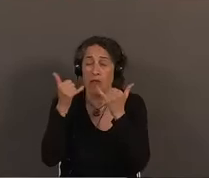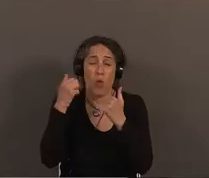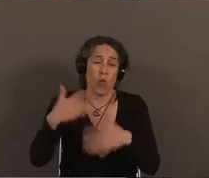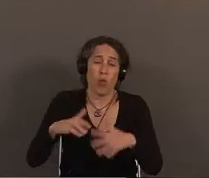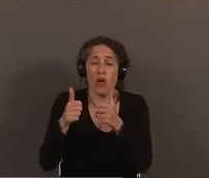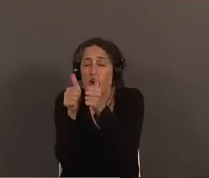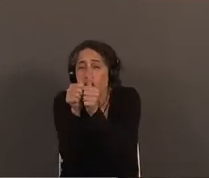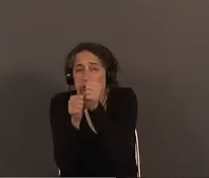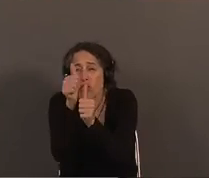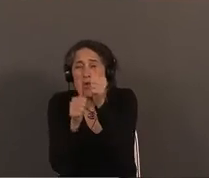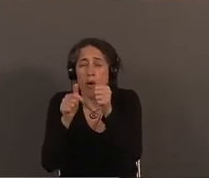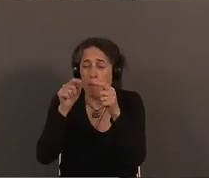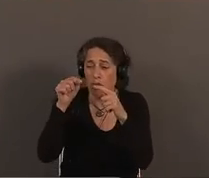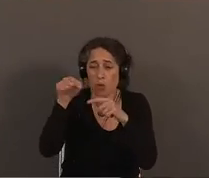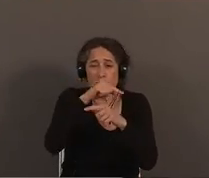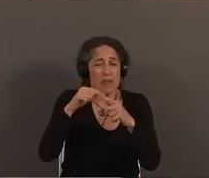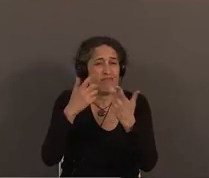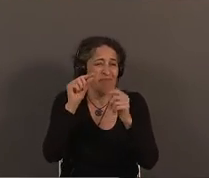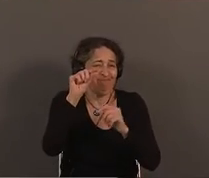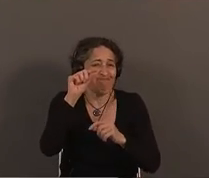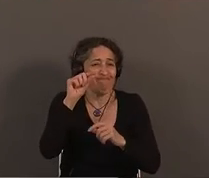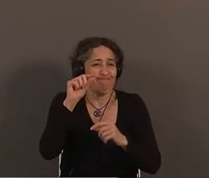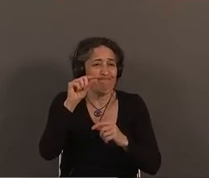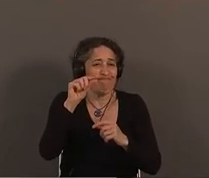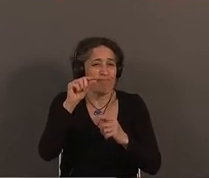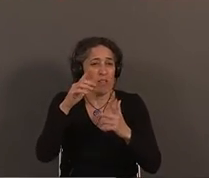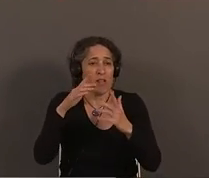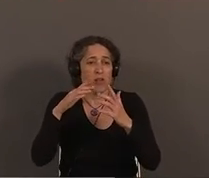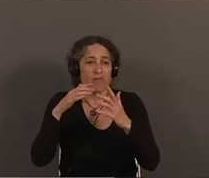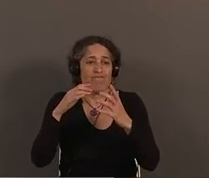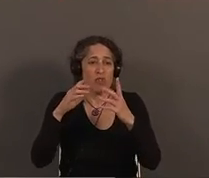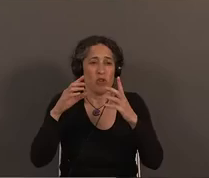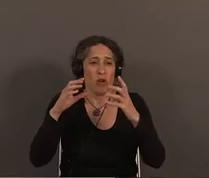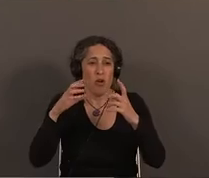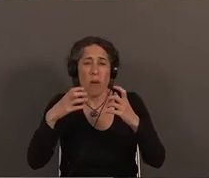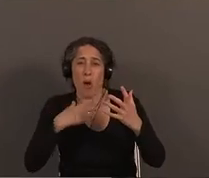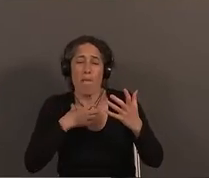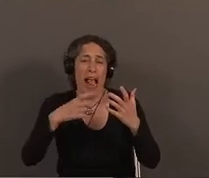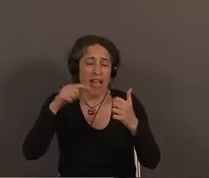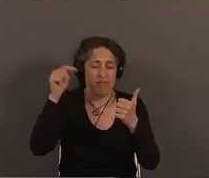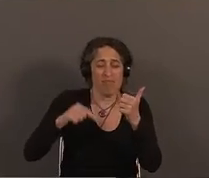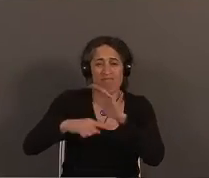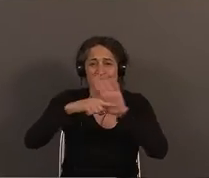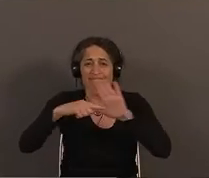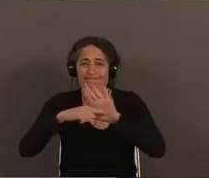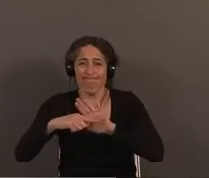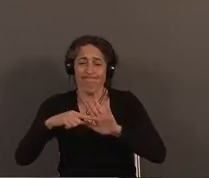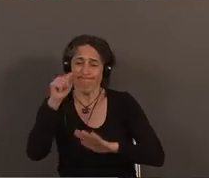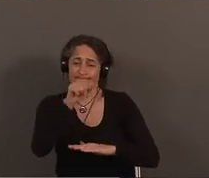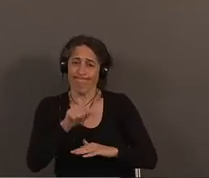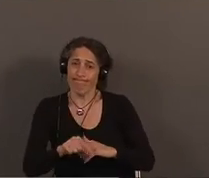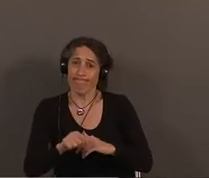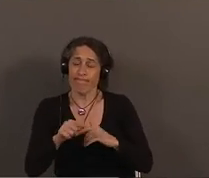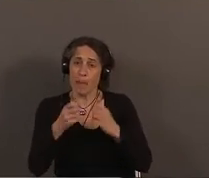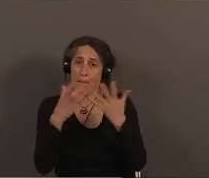Europe. That means that there is something wrong with this sector. Let me speak about international calls. And with all respect I have for the huge work of